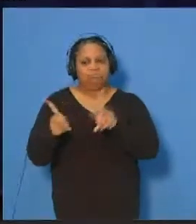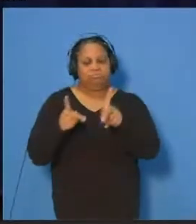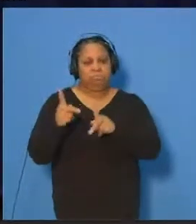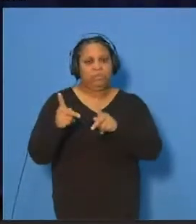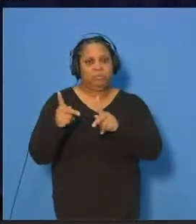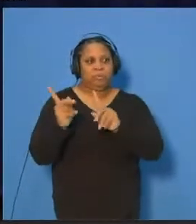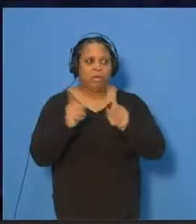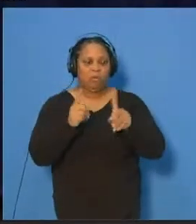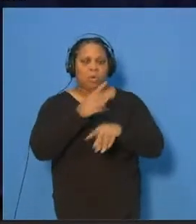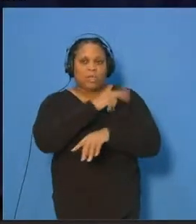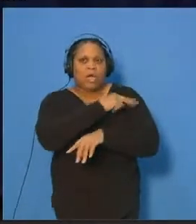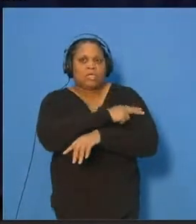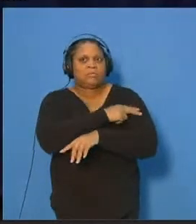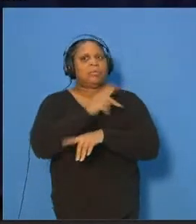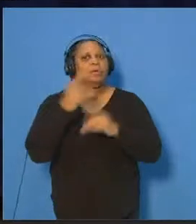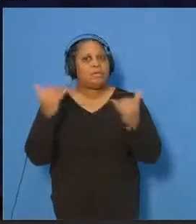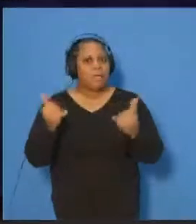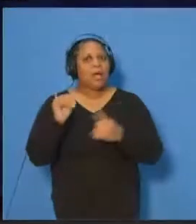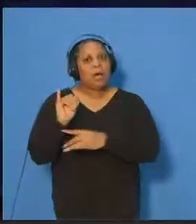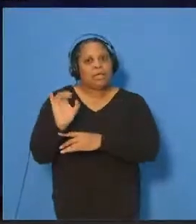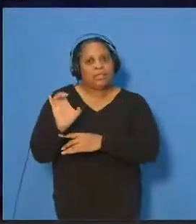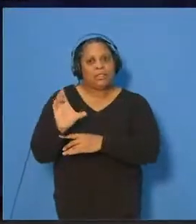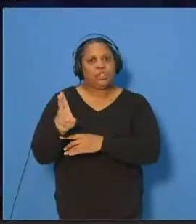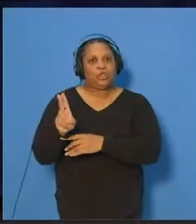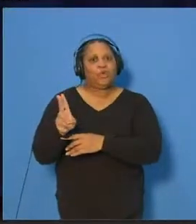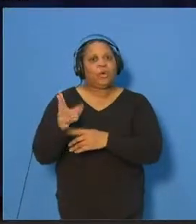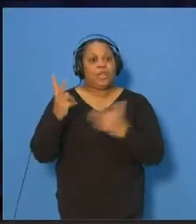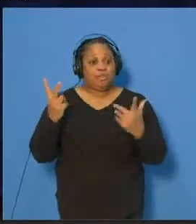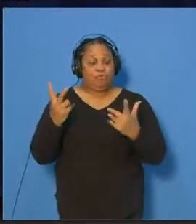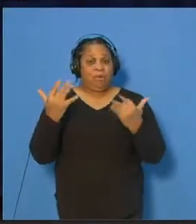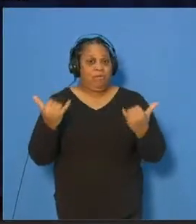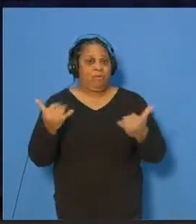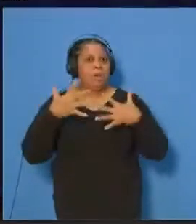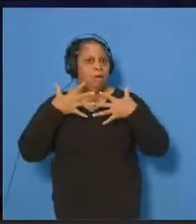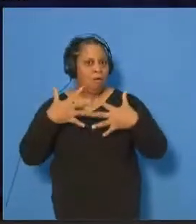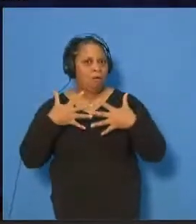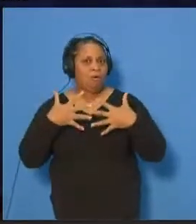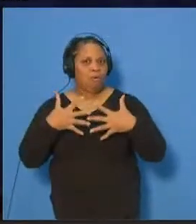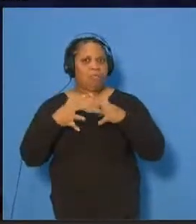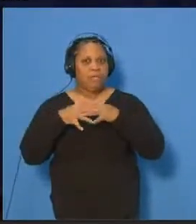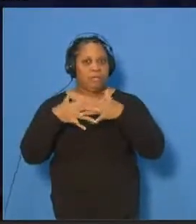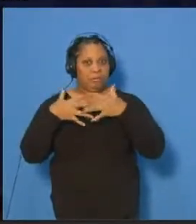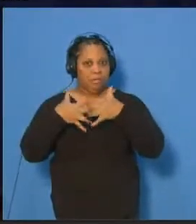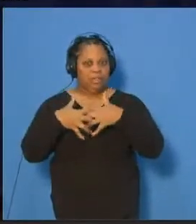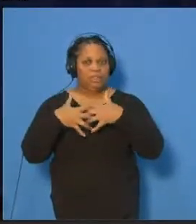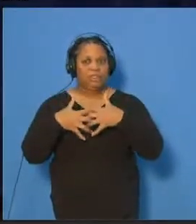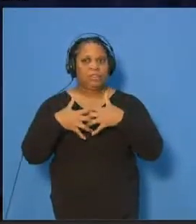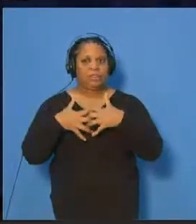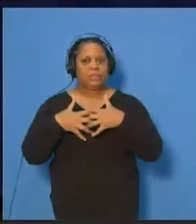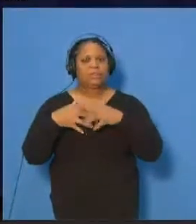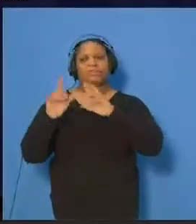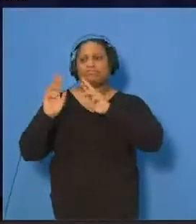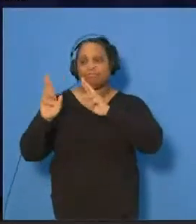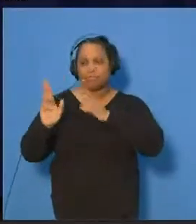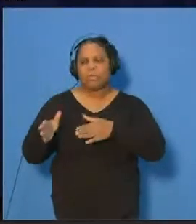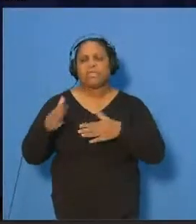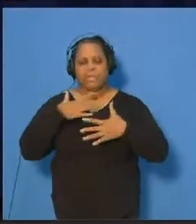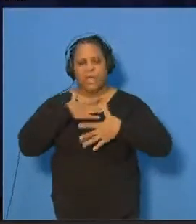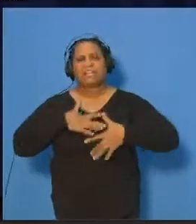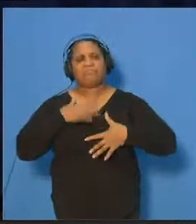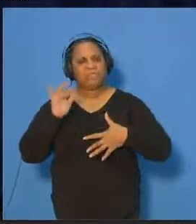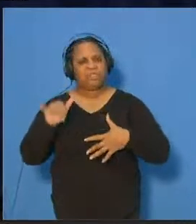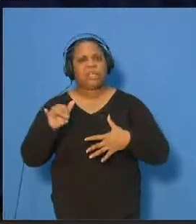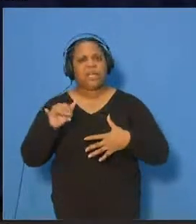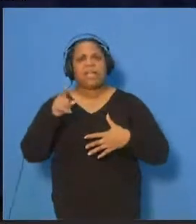hospitalized, 4 are in the intensive care unit and 3 are on ventilators. I appreciate that. Minister, can you undertake by the next